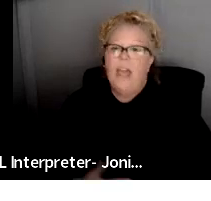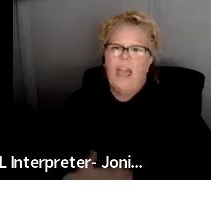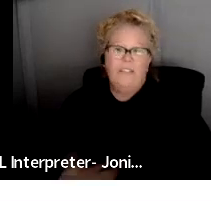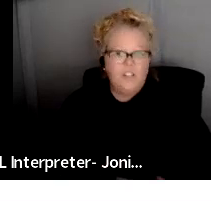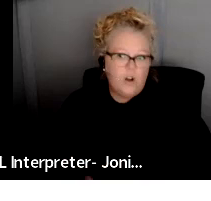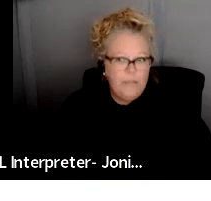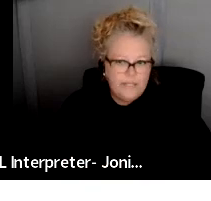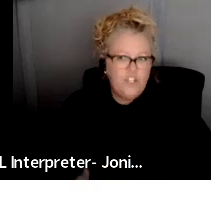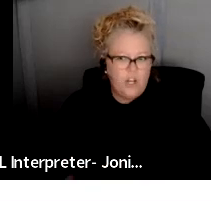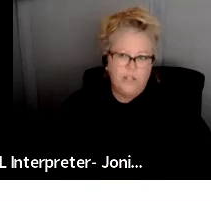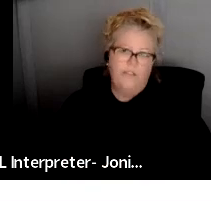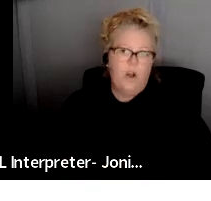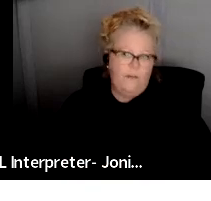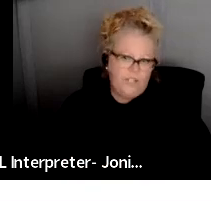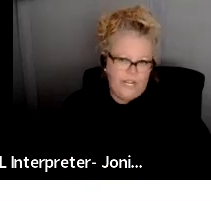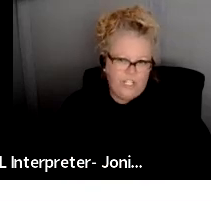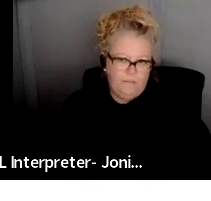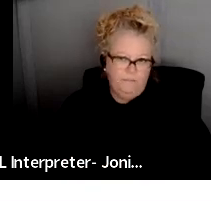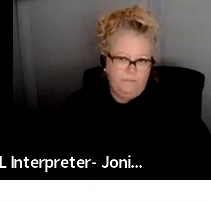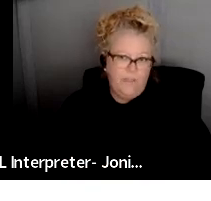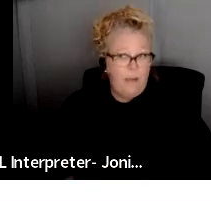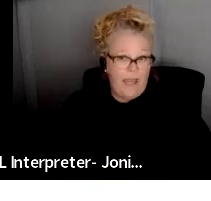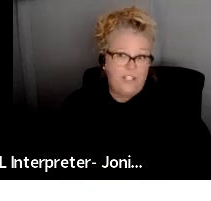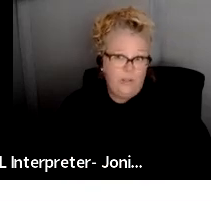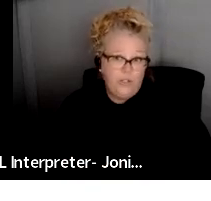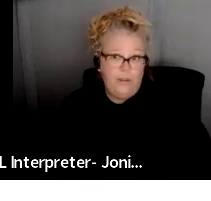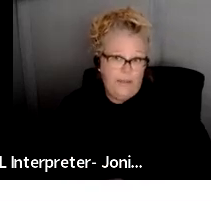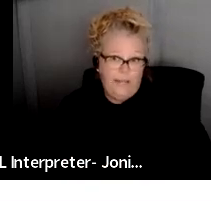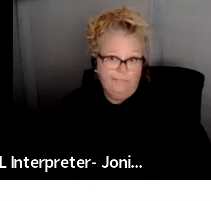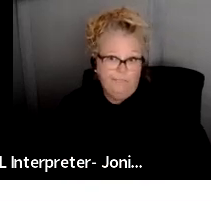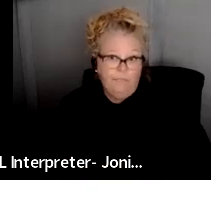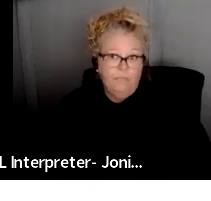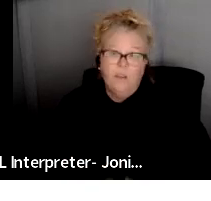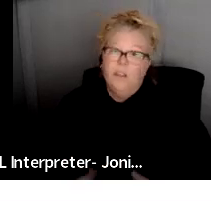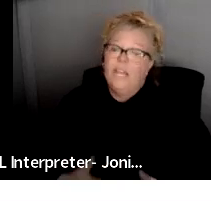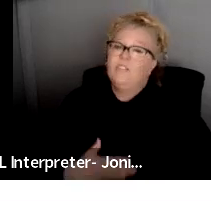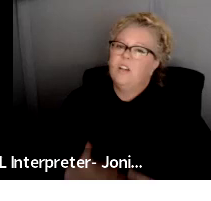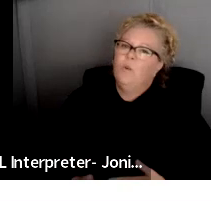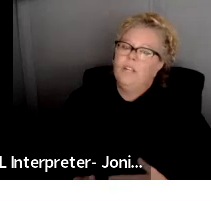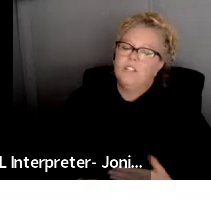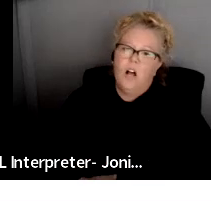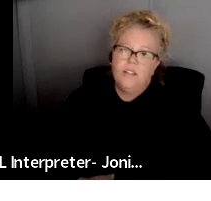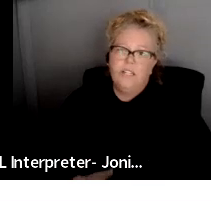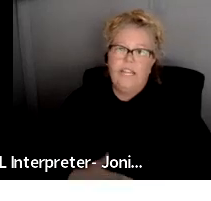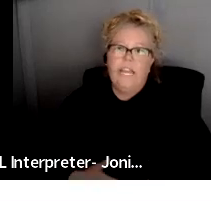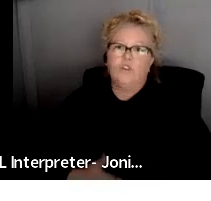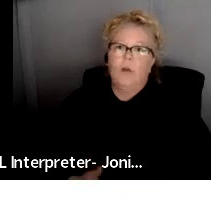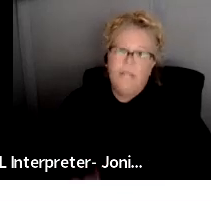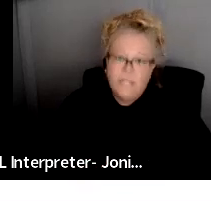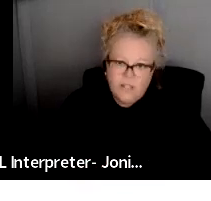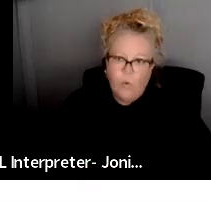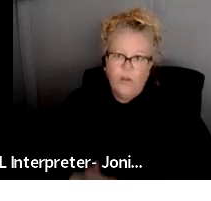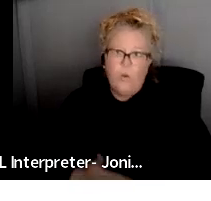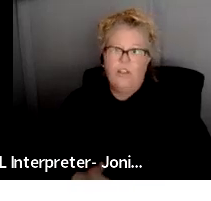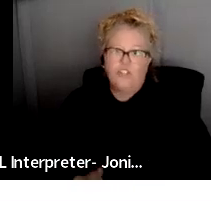talking and they start missing chunks of the conversation. They might ask you to repeat. If someone is constantly